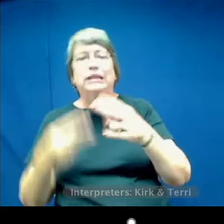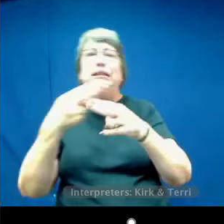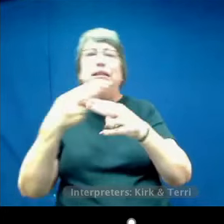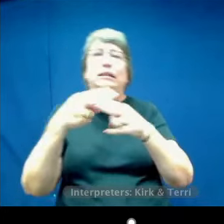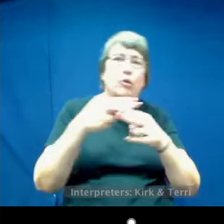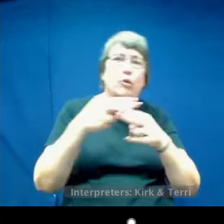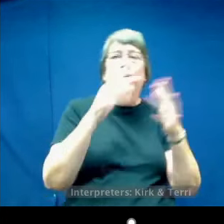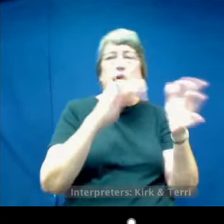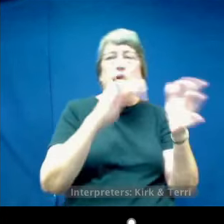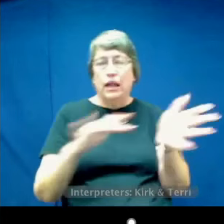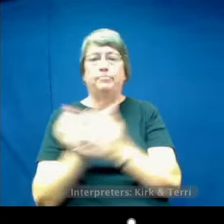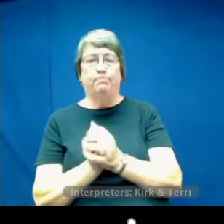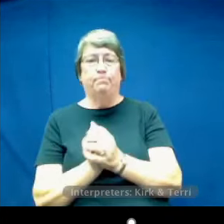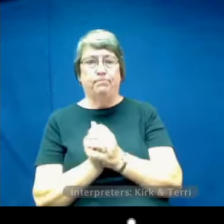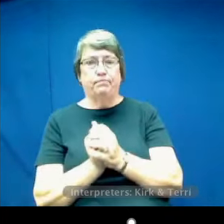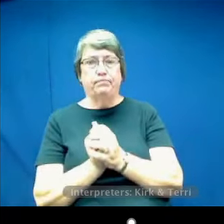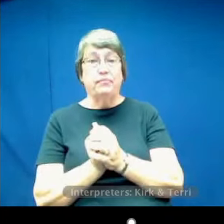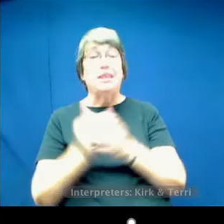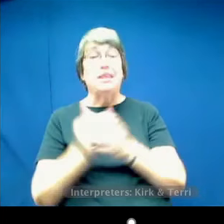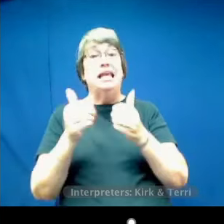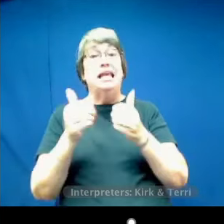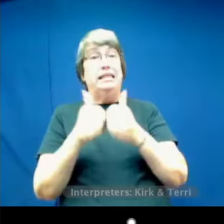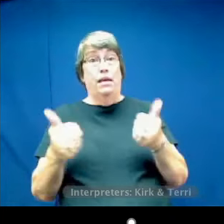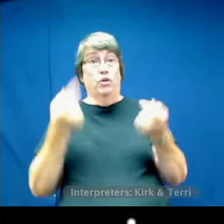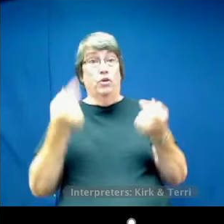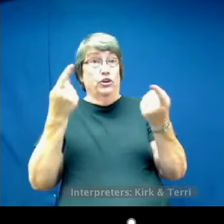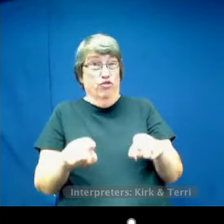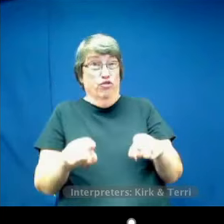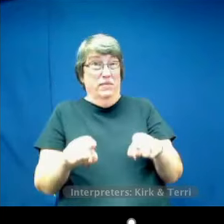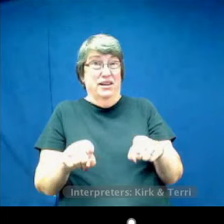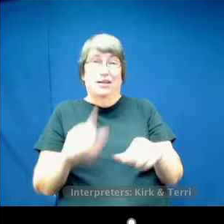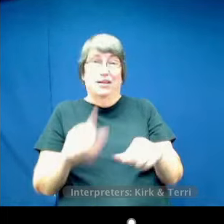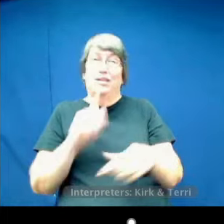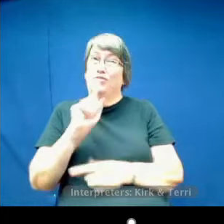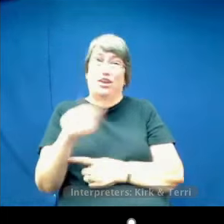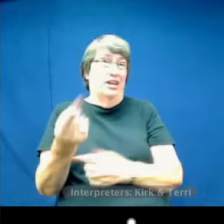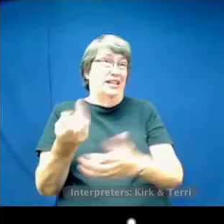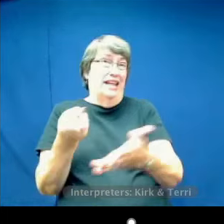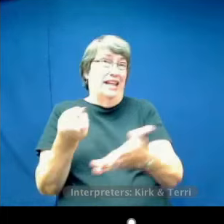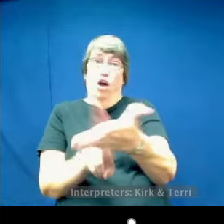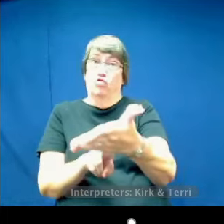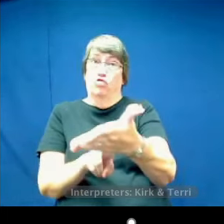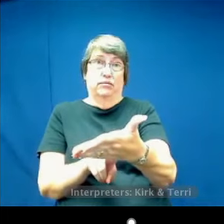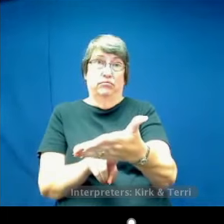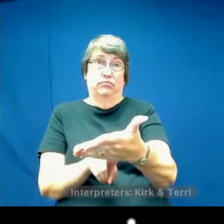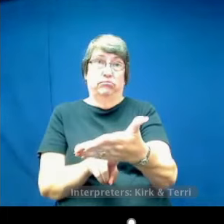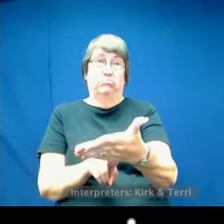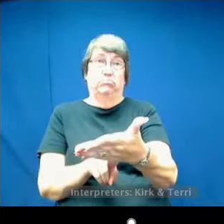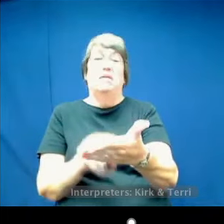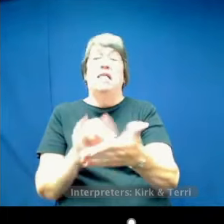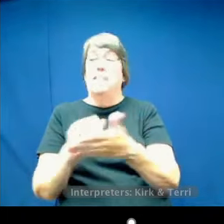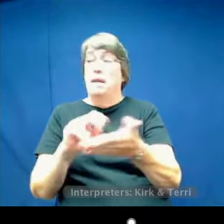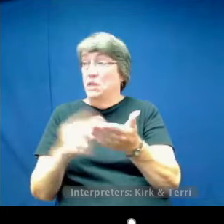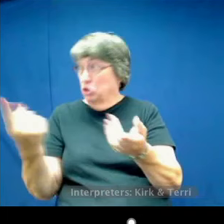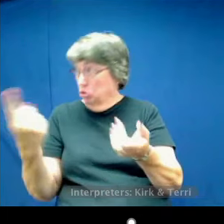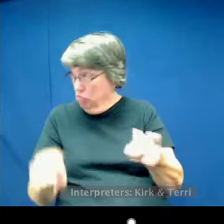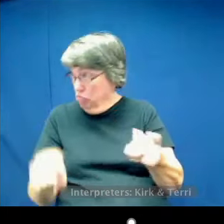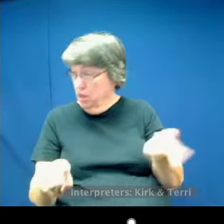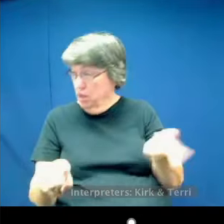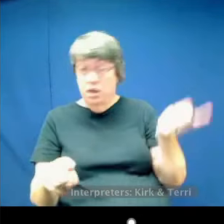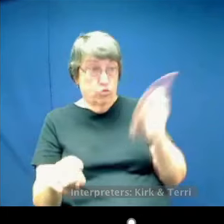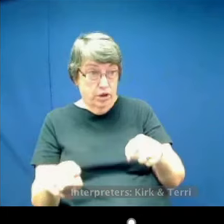A separation agreement is just a contract between spouses that sets forth their agreements with respect to any of the